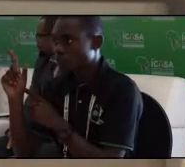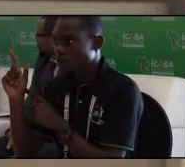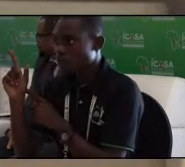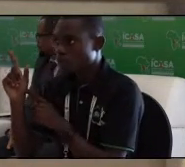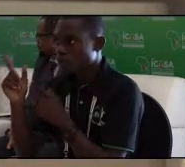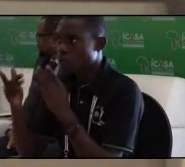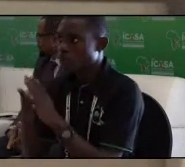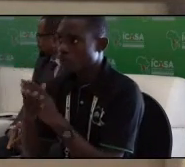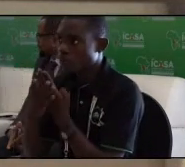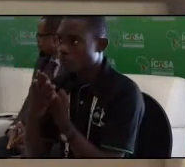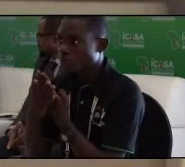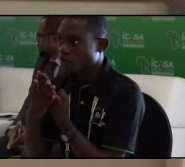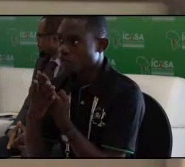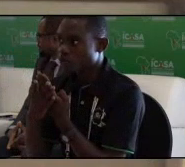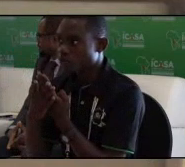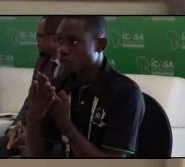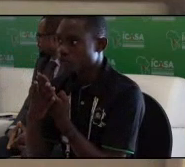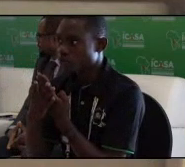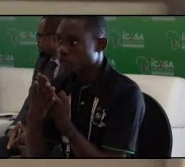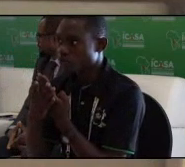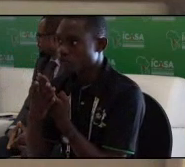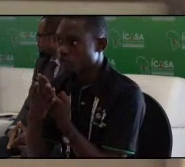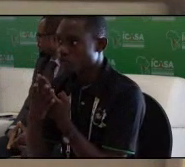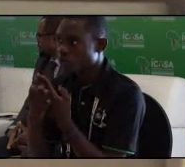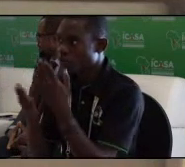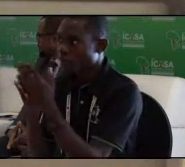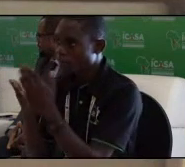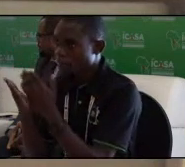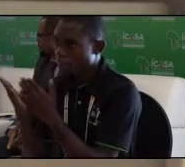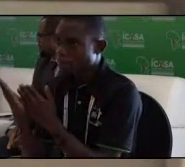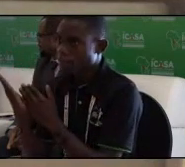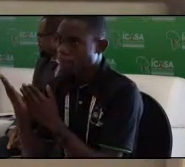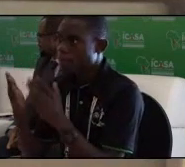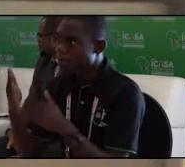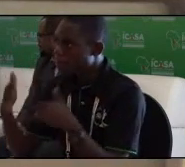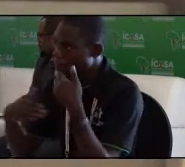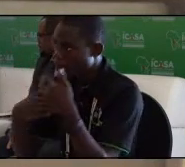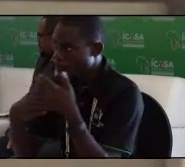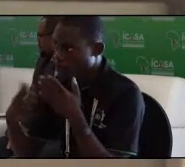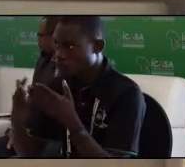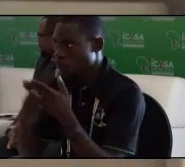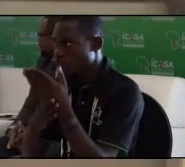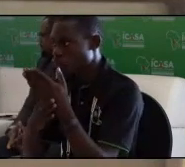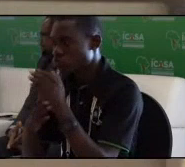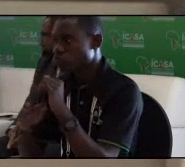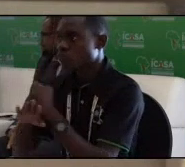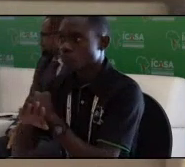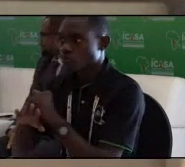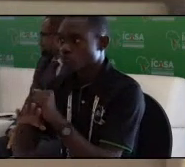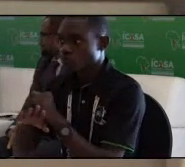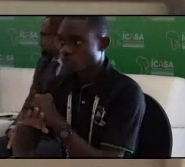to WHO, because the collaborative registration process now, after going through the training with